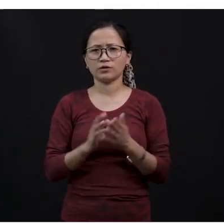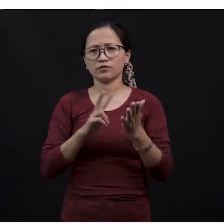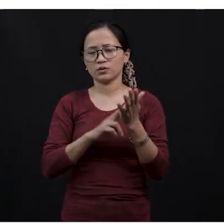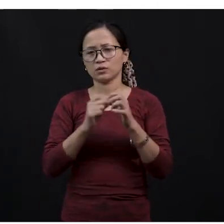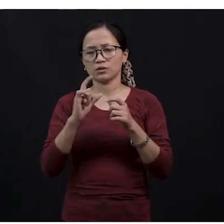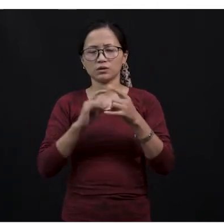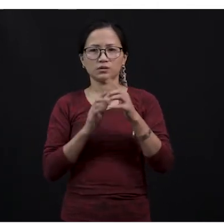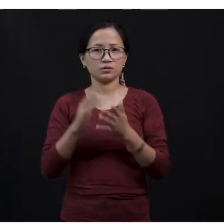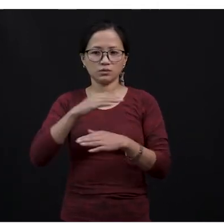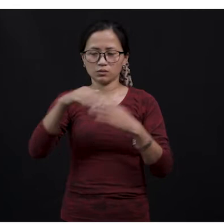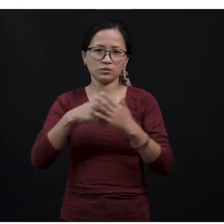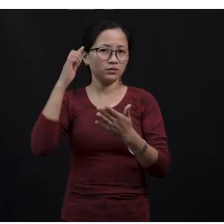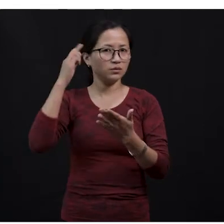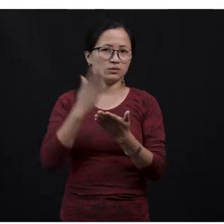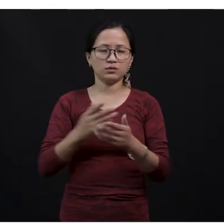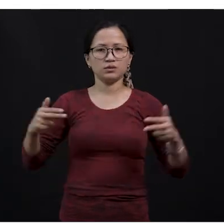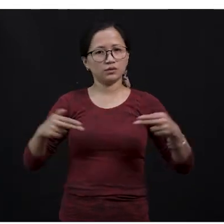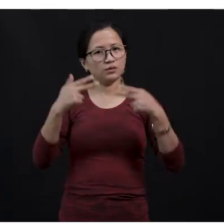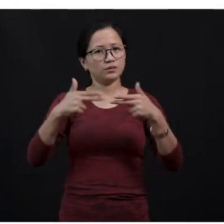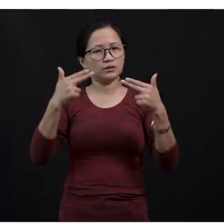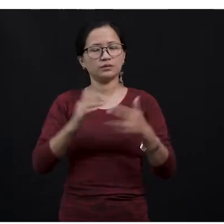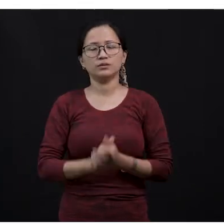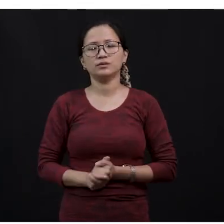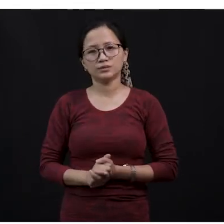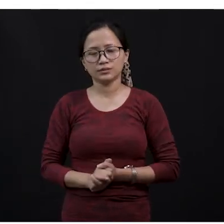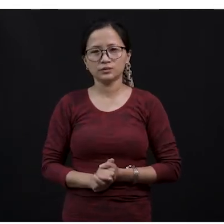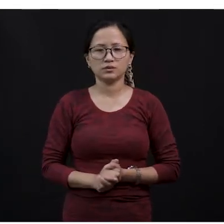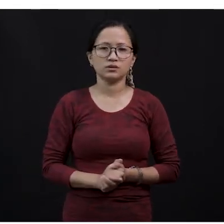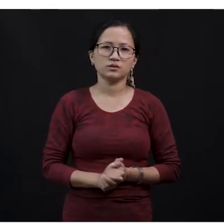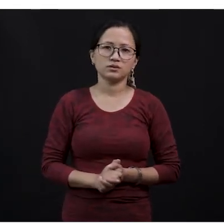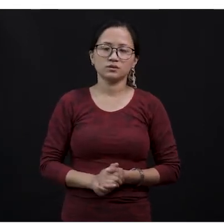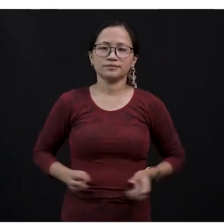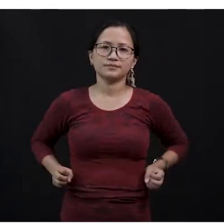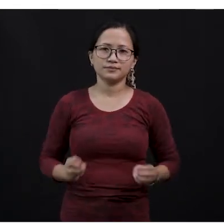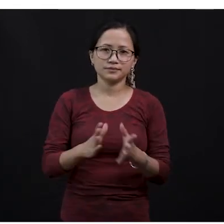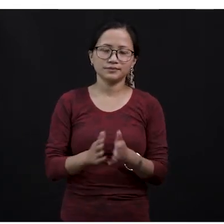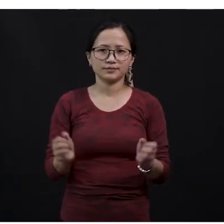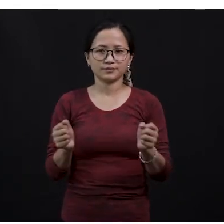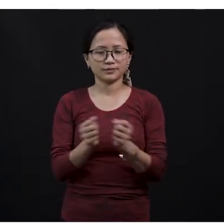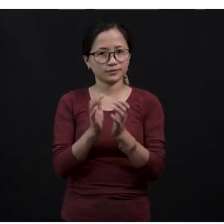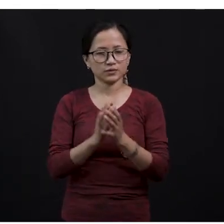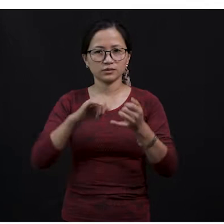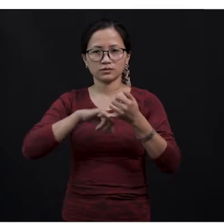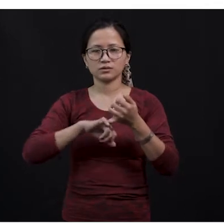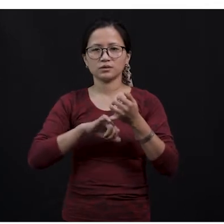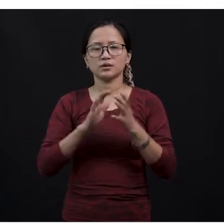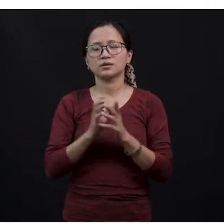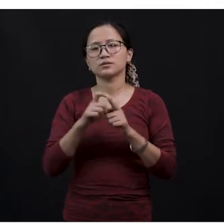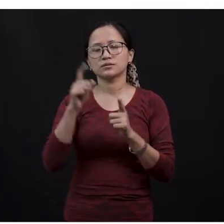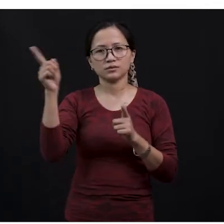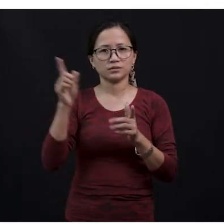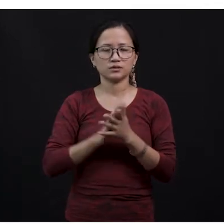and they all believed in war. So let's start with the Delhi Sultanate